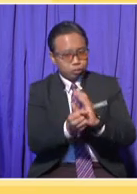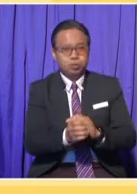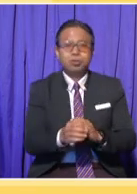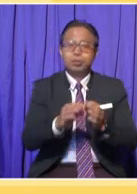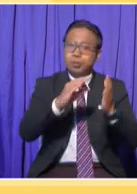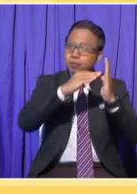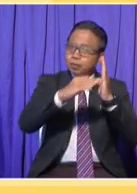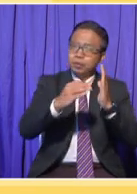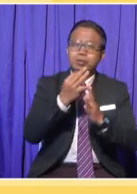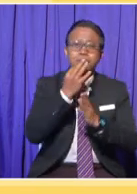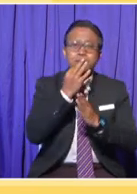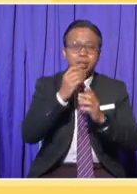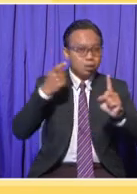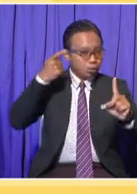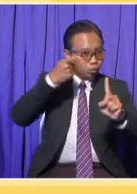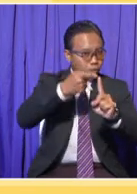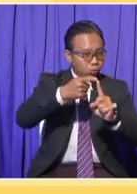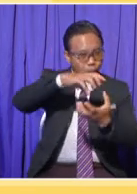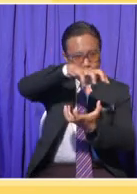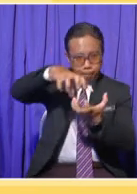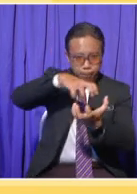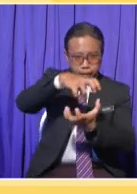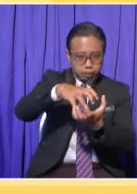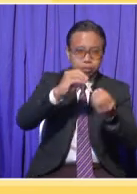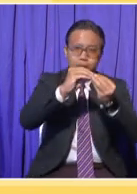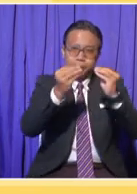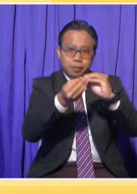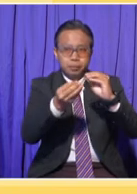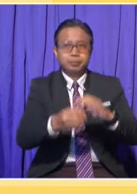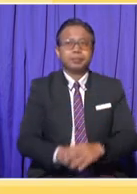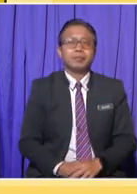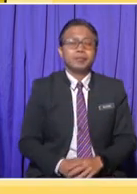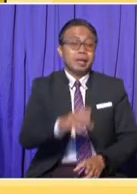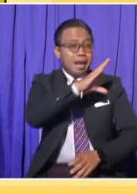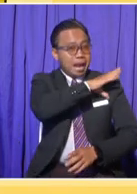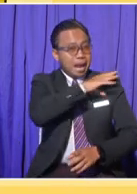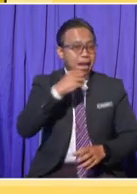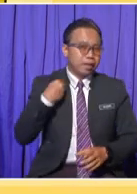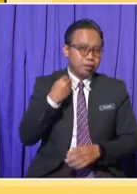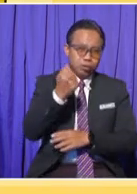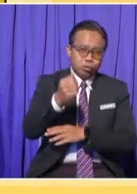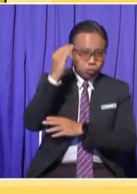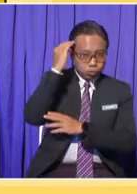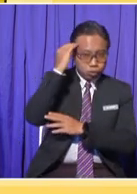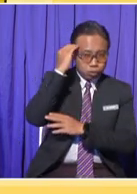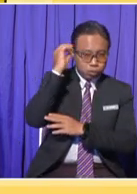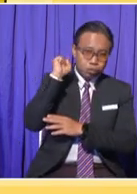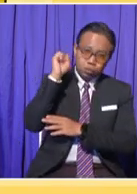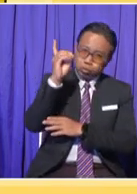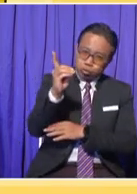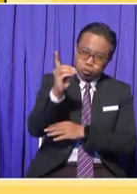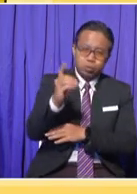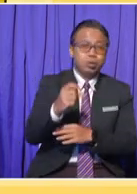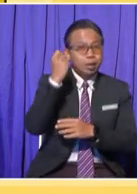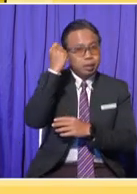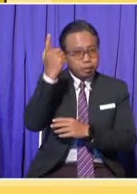improper fractions to mixed numbers, and you should understand that the